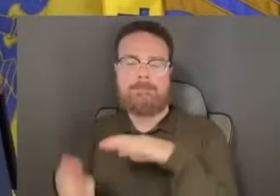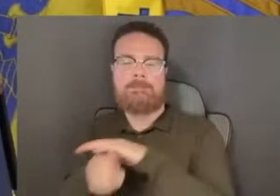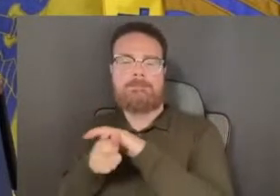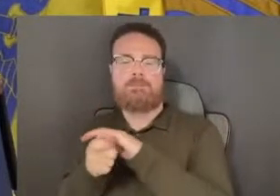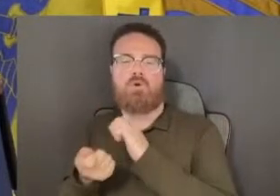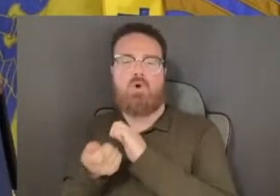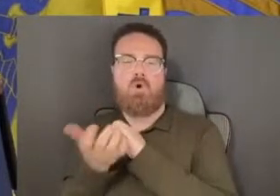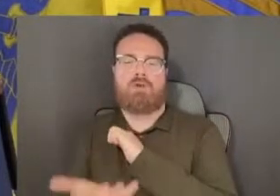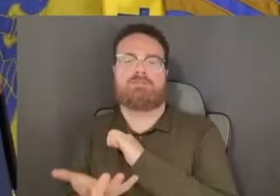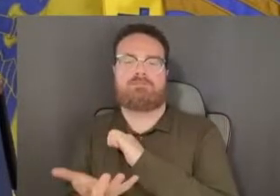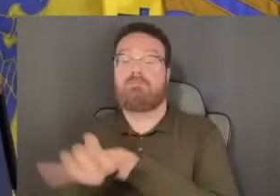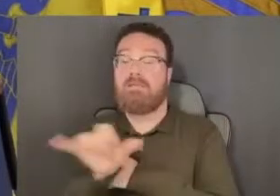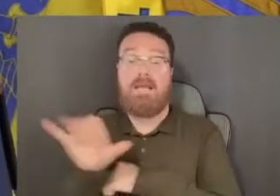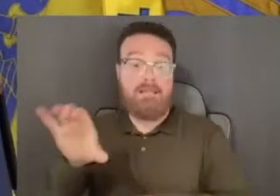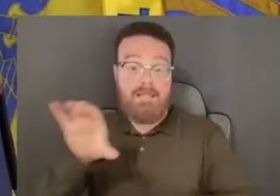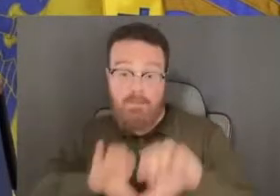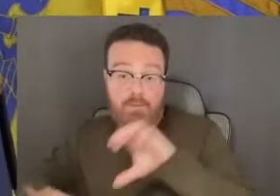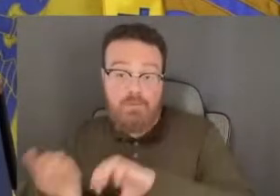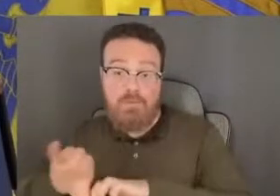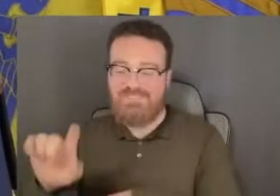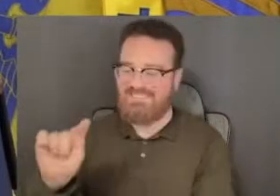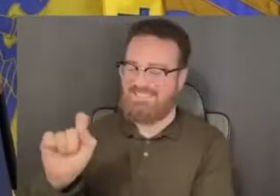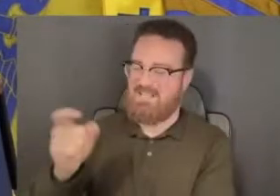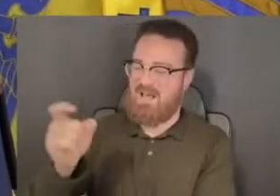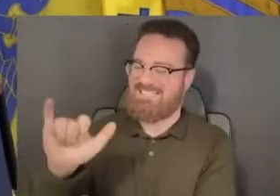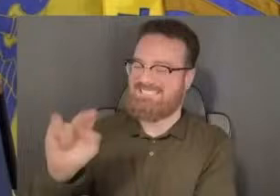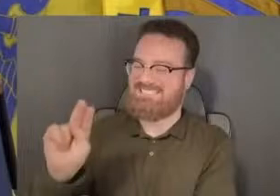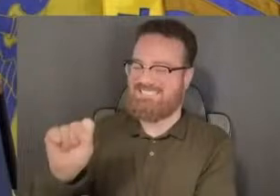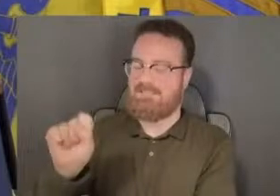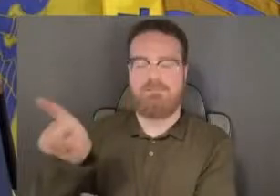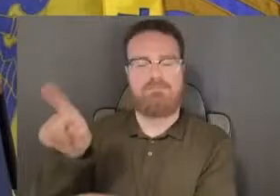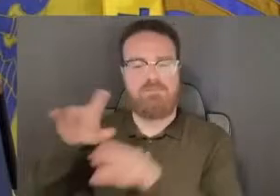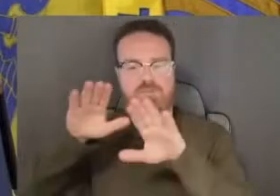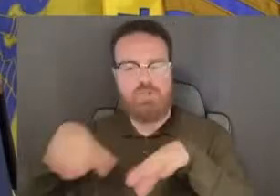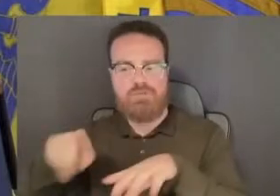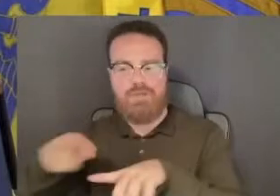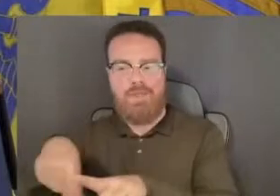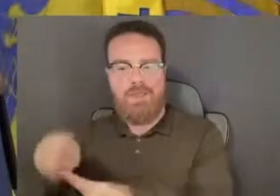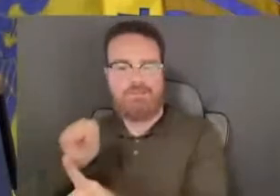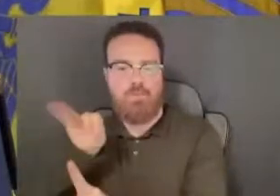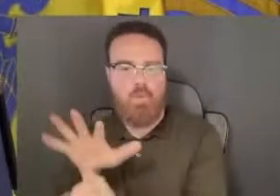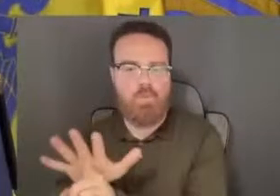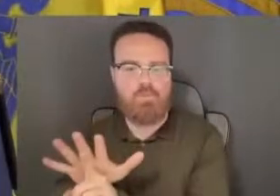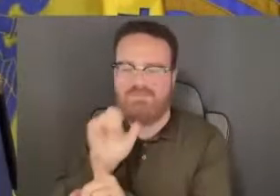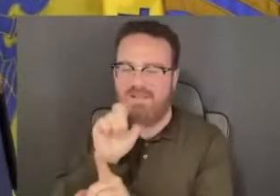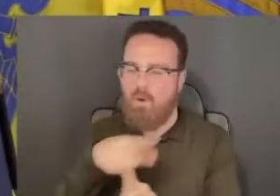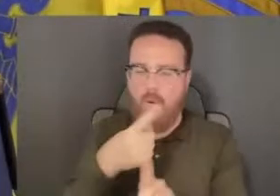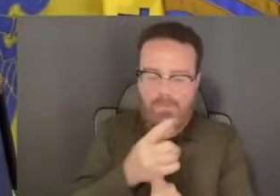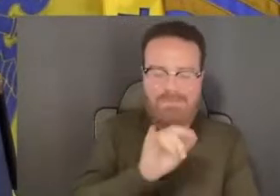and toxins that children are exposed to, not just more insulin and chemotherapy.